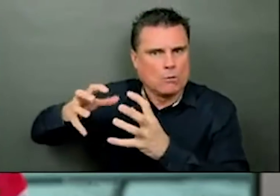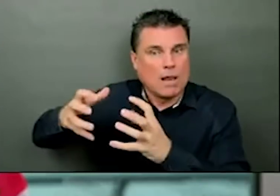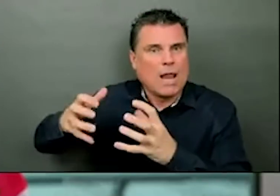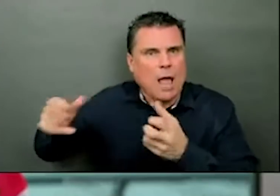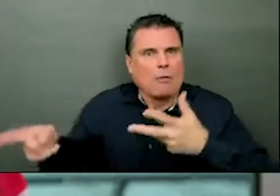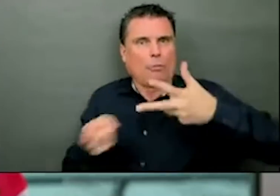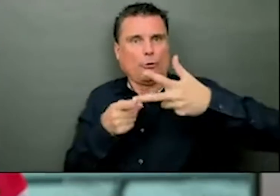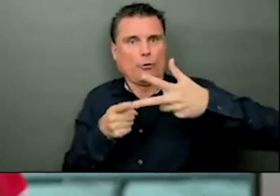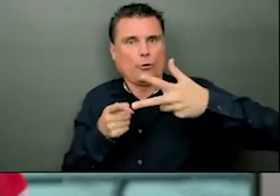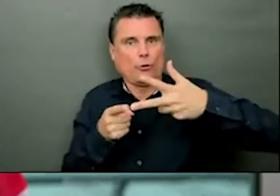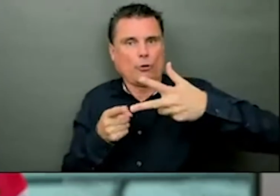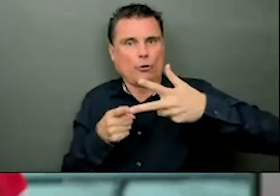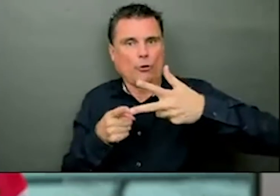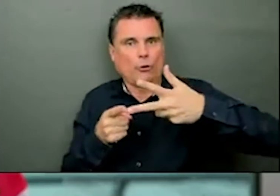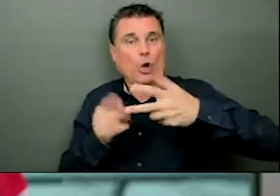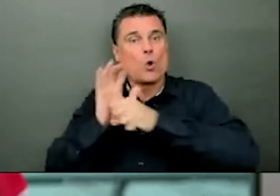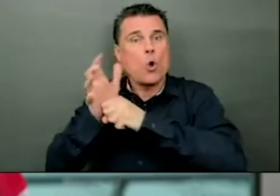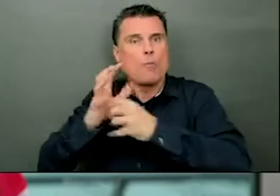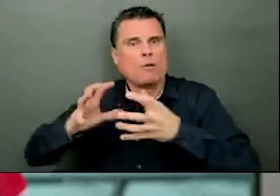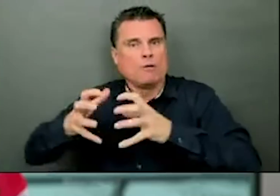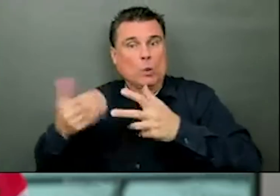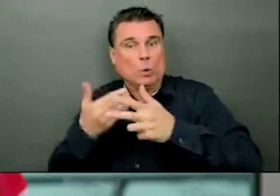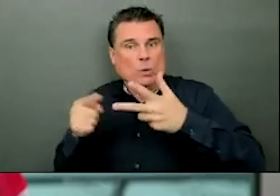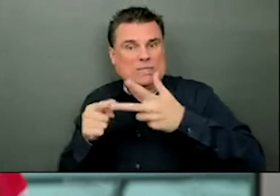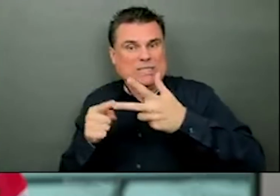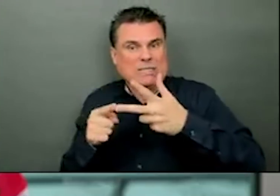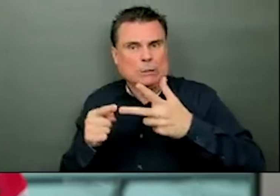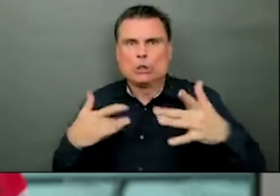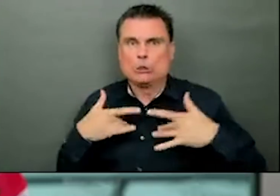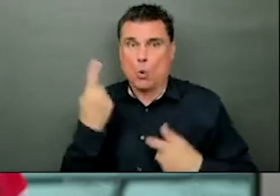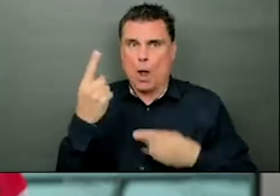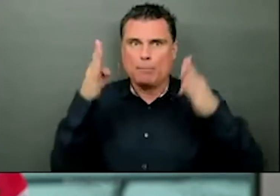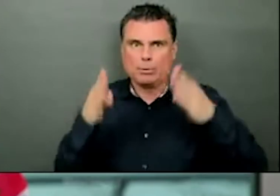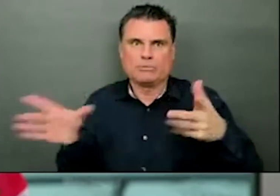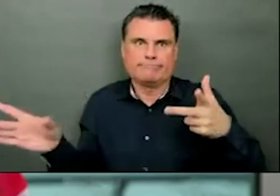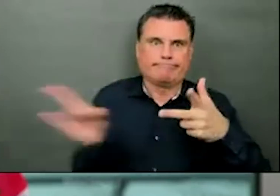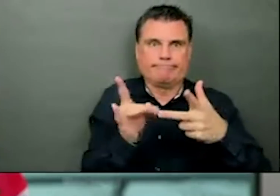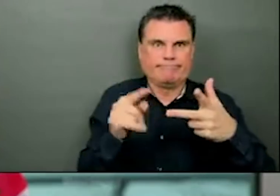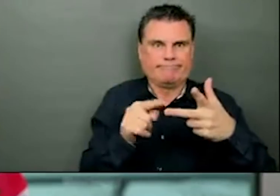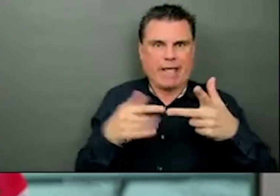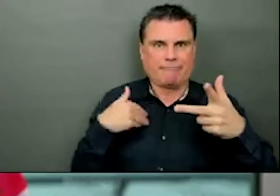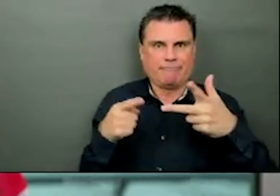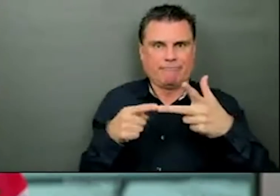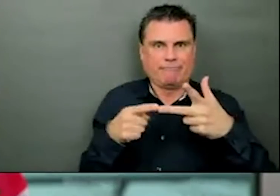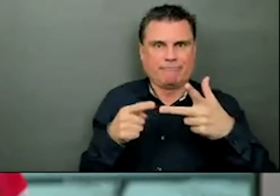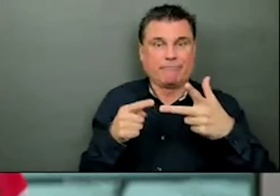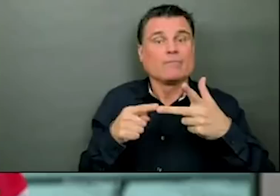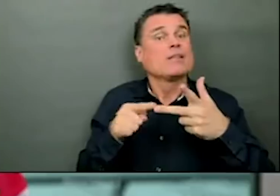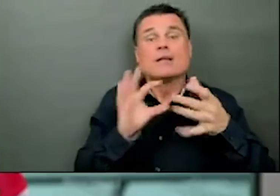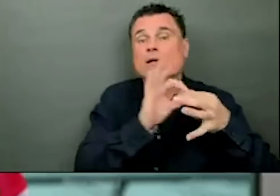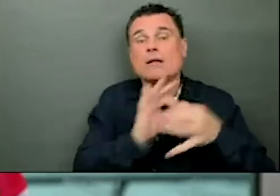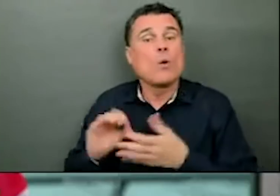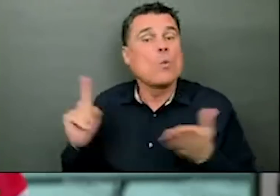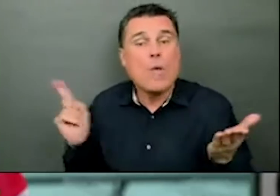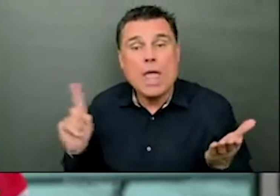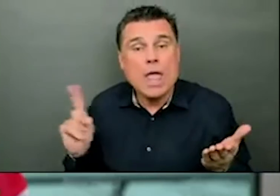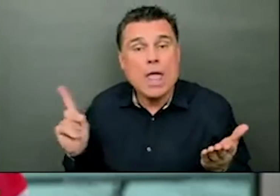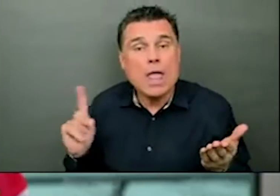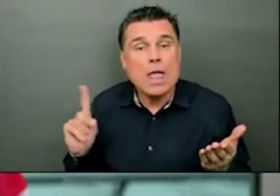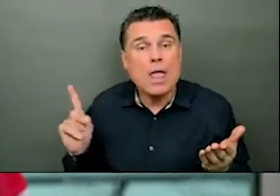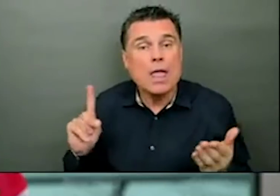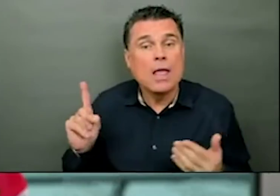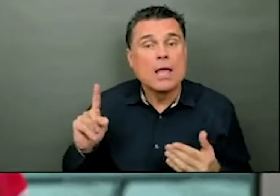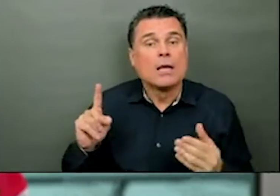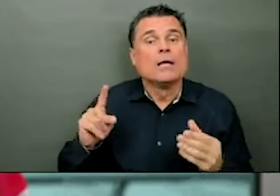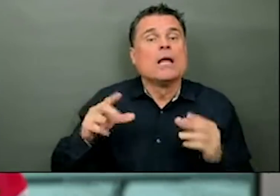single case of this variant. It's been associated with Nigeria and traveled to Nigeria. And the single case